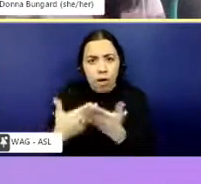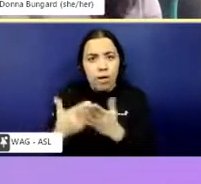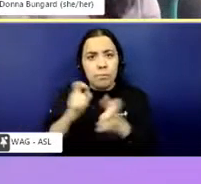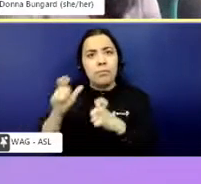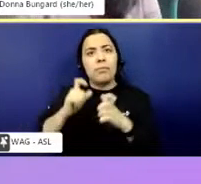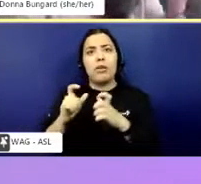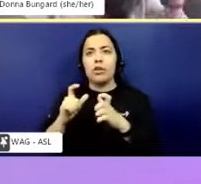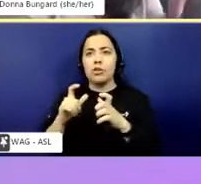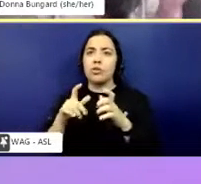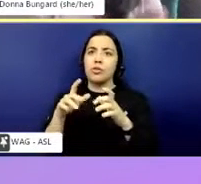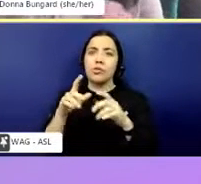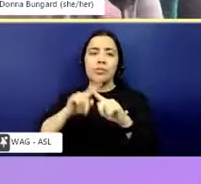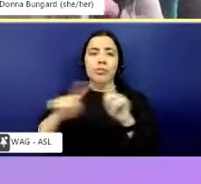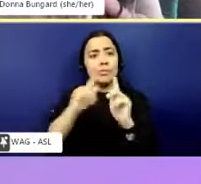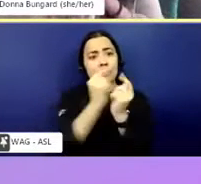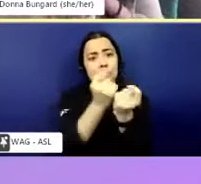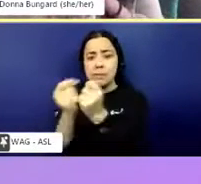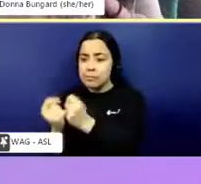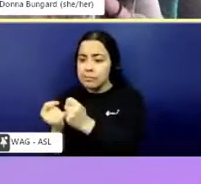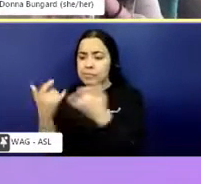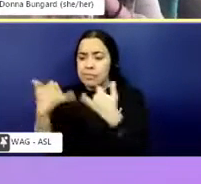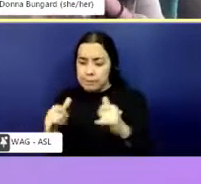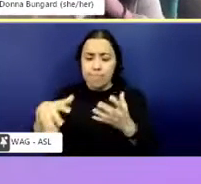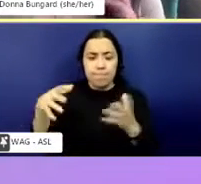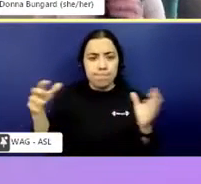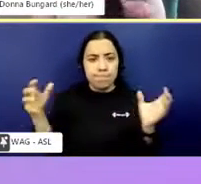So first of all, do some homework.